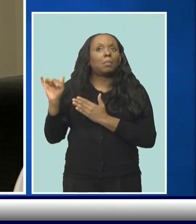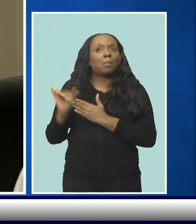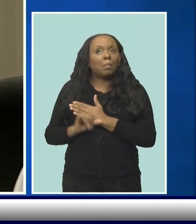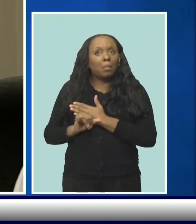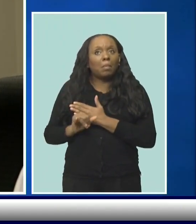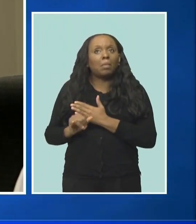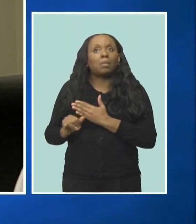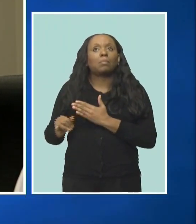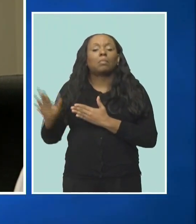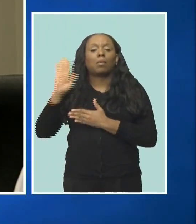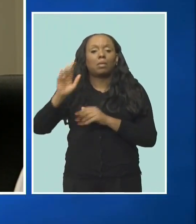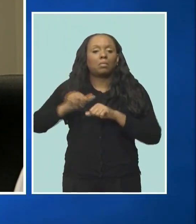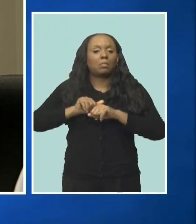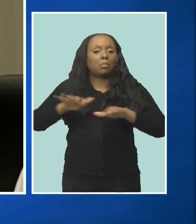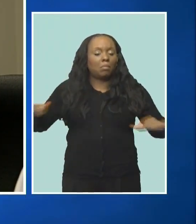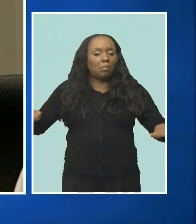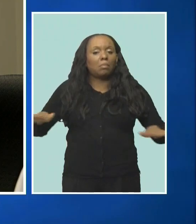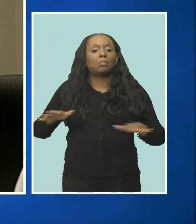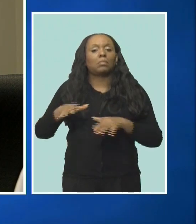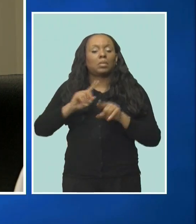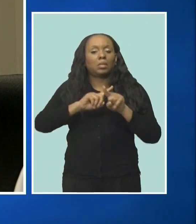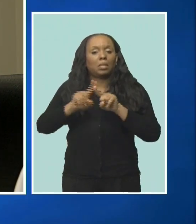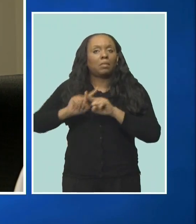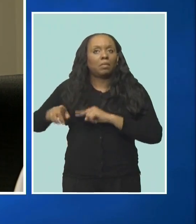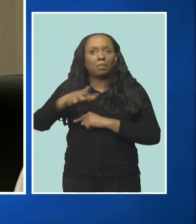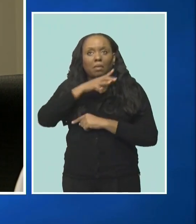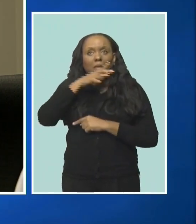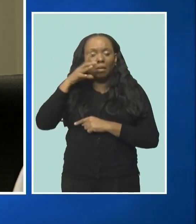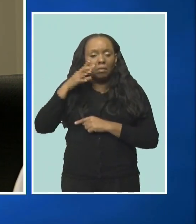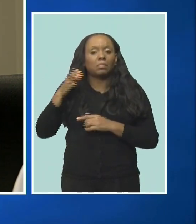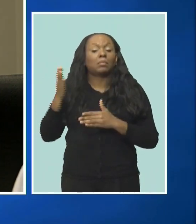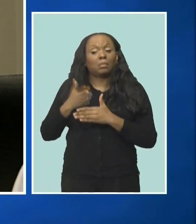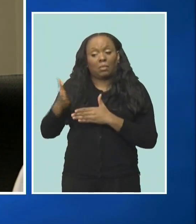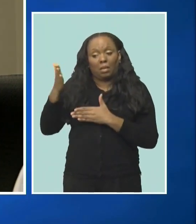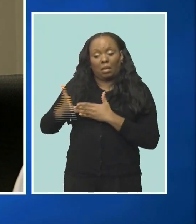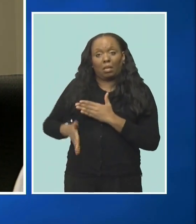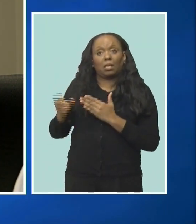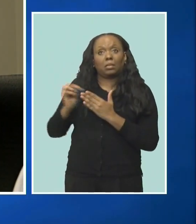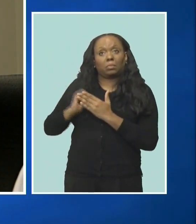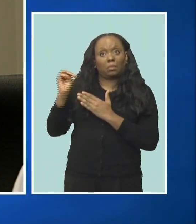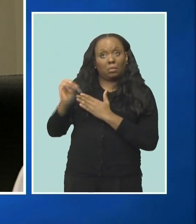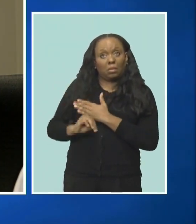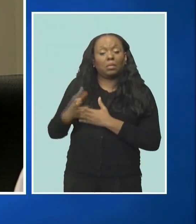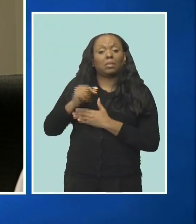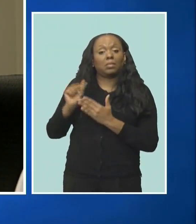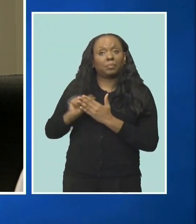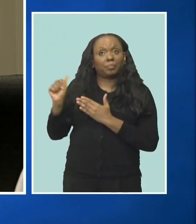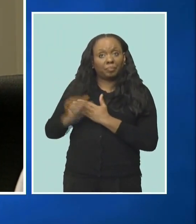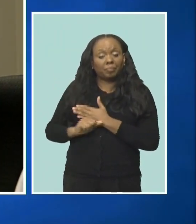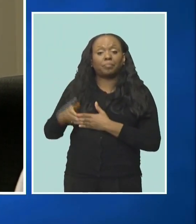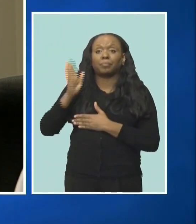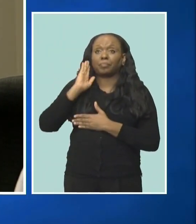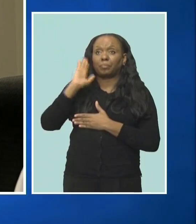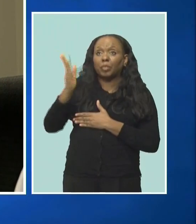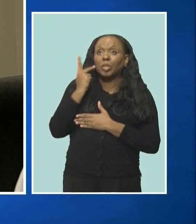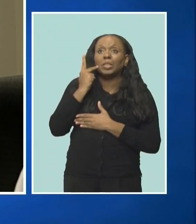So we expect that certainly by the end of March, going into April, you will see